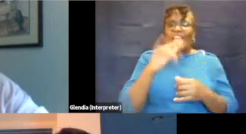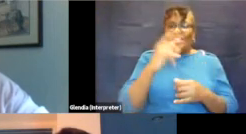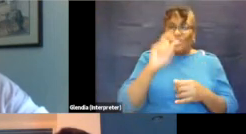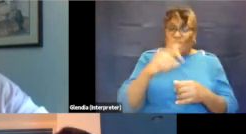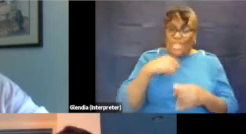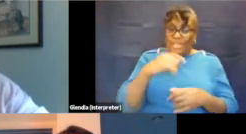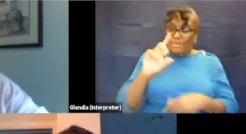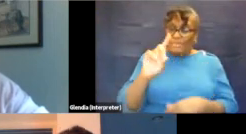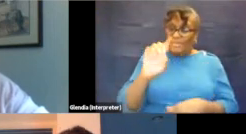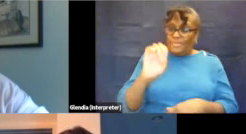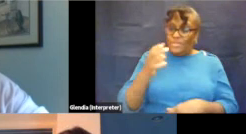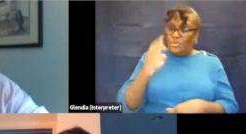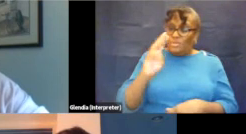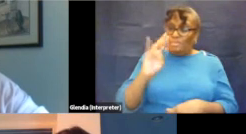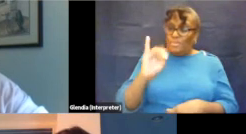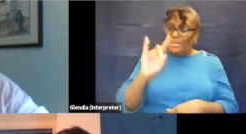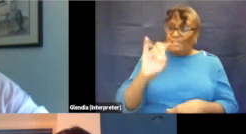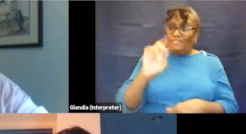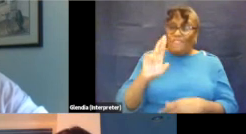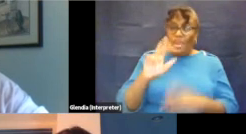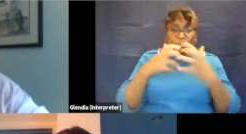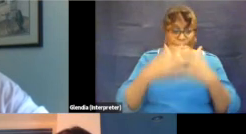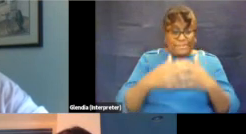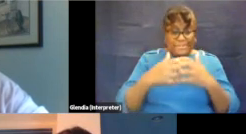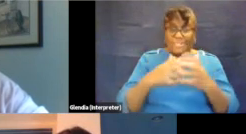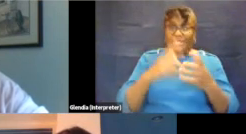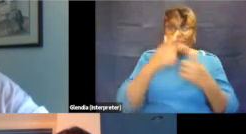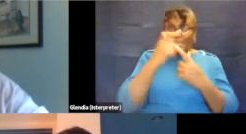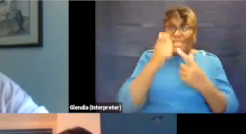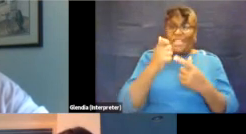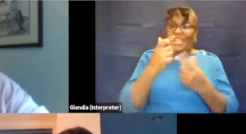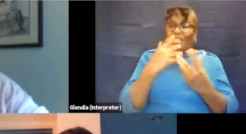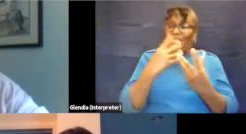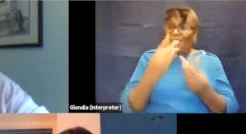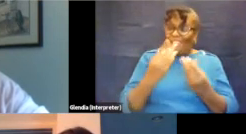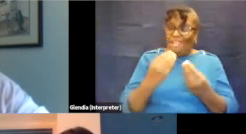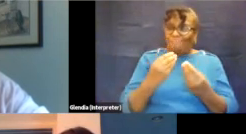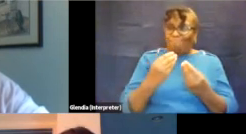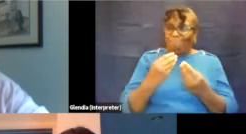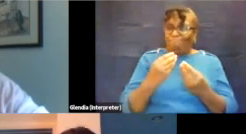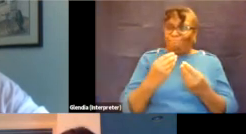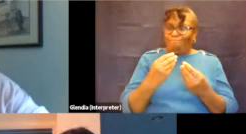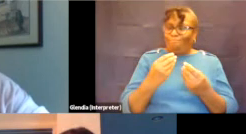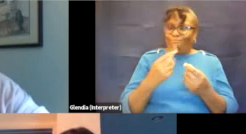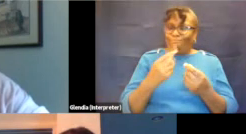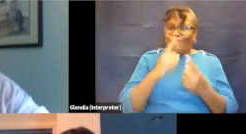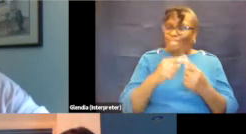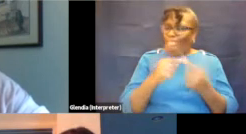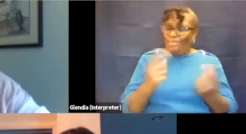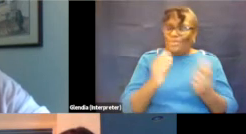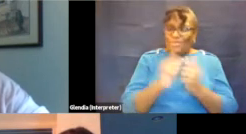to ask because we all know moisture is the device's worst enemy. So most likely the answer is going to be